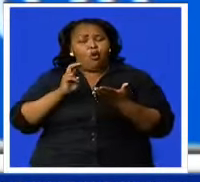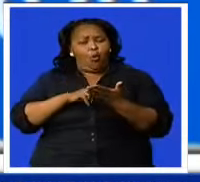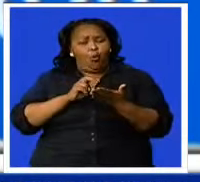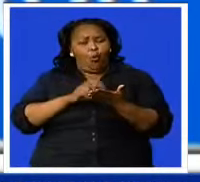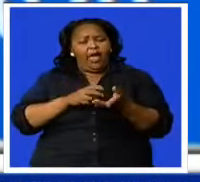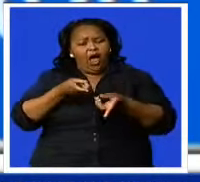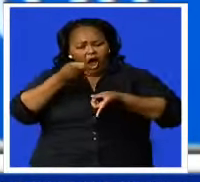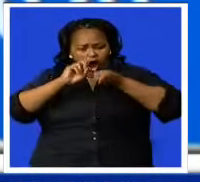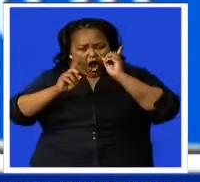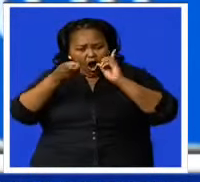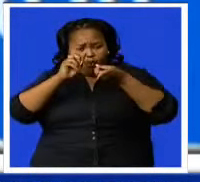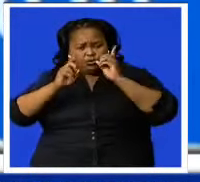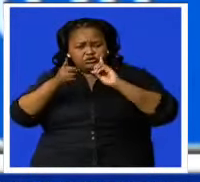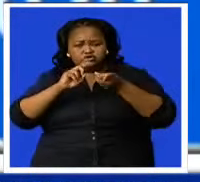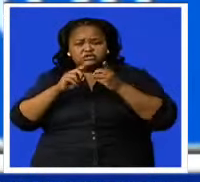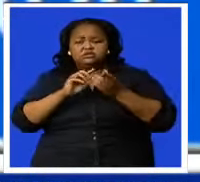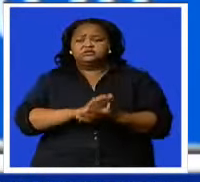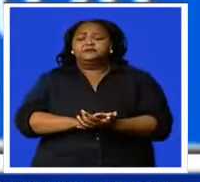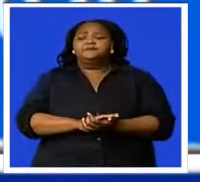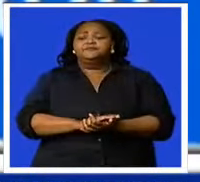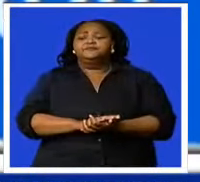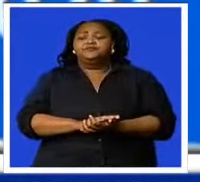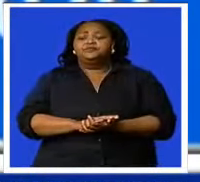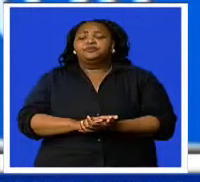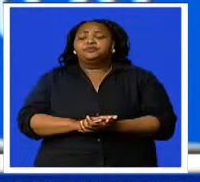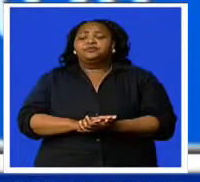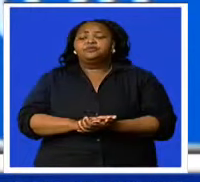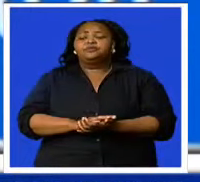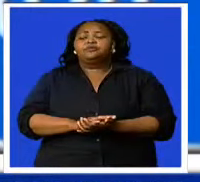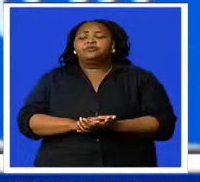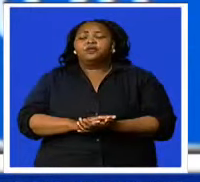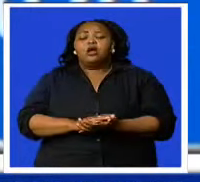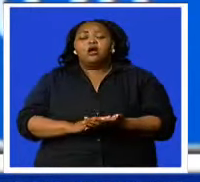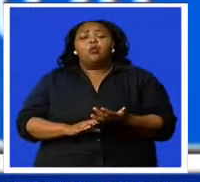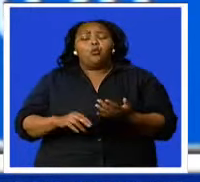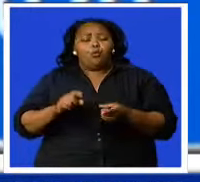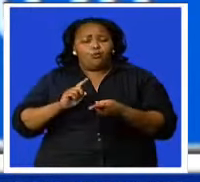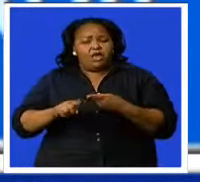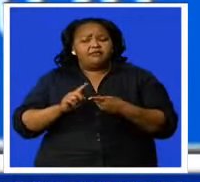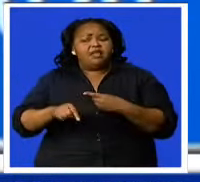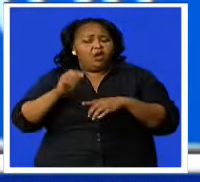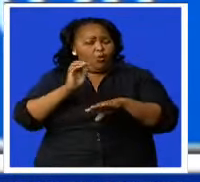chance which we managed to utilize, but basically we tend